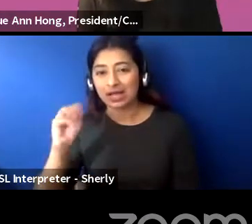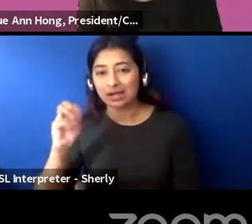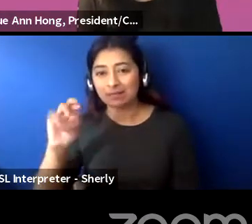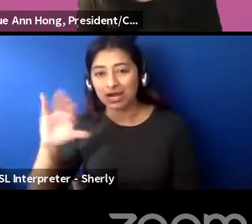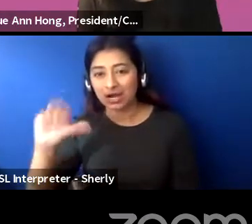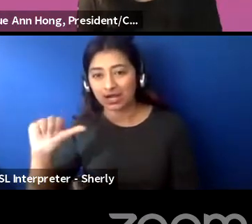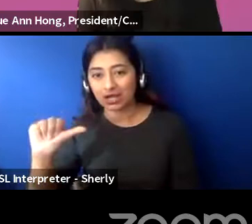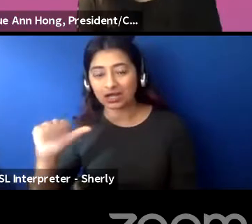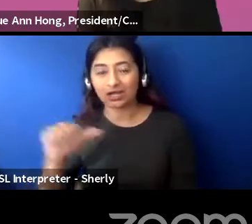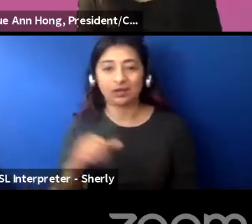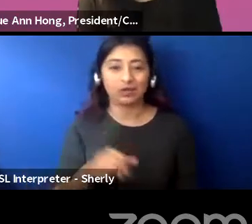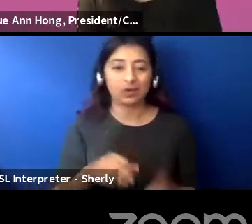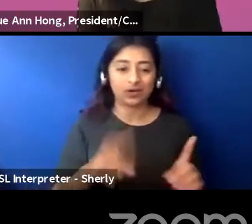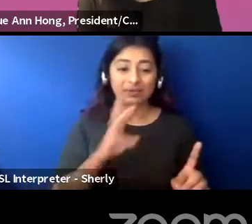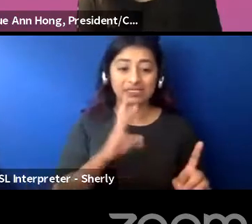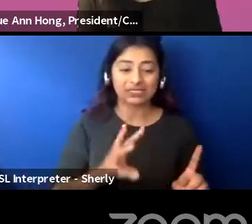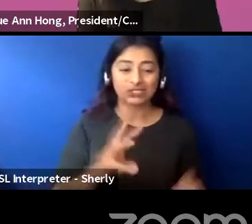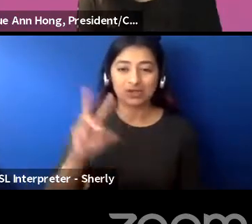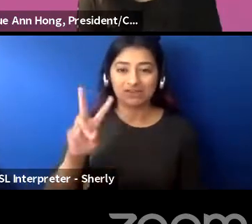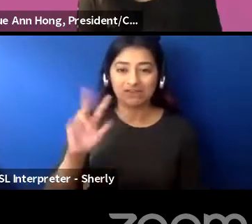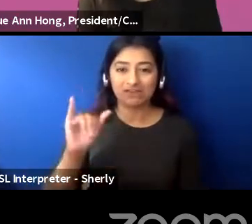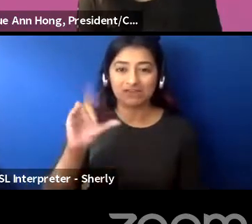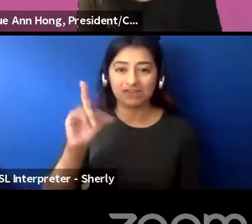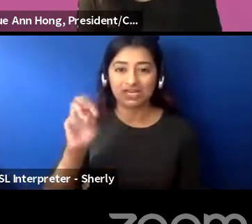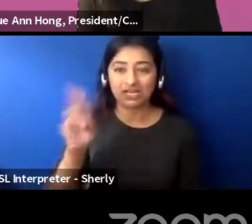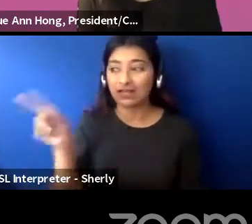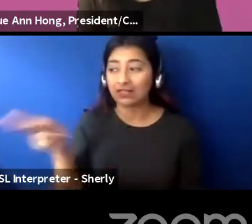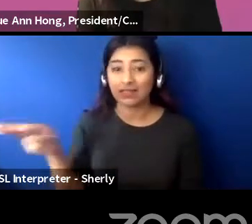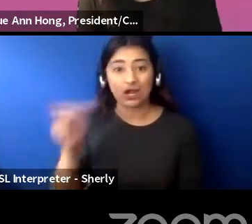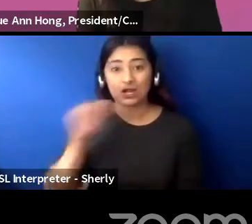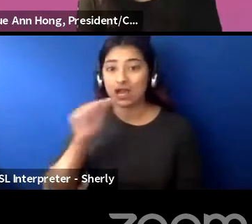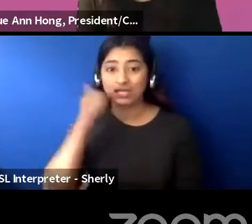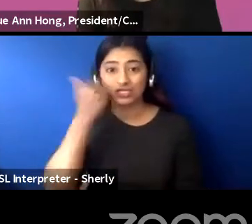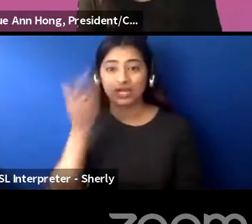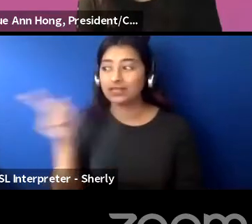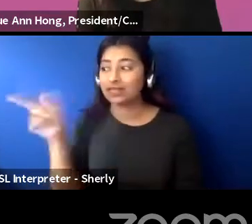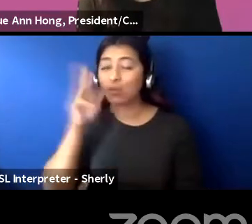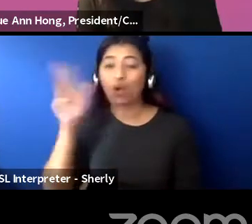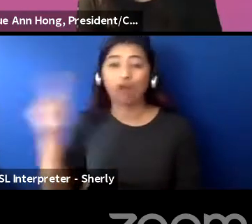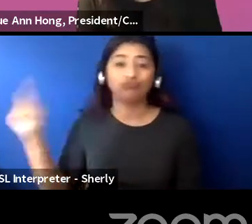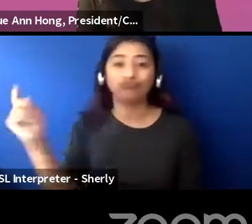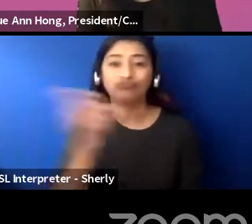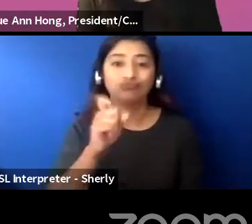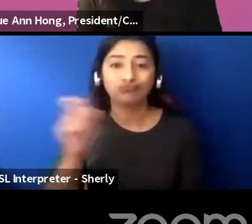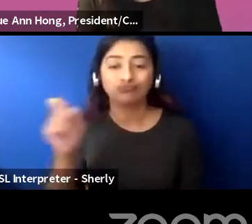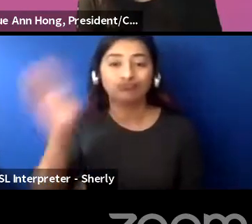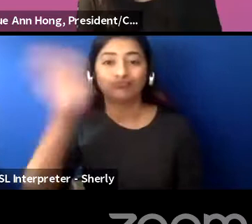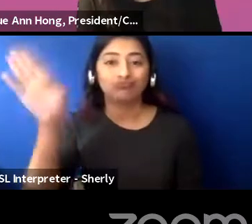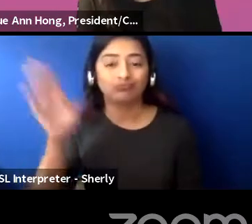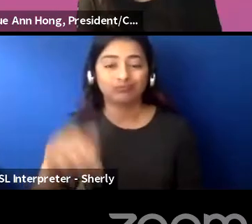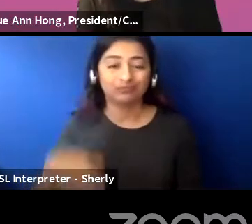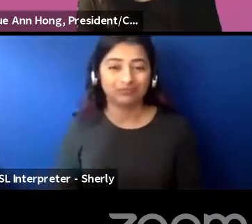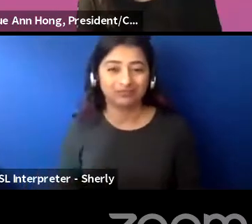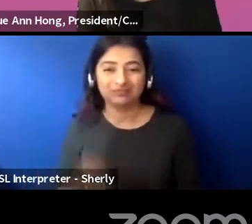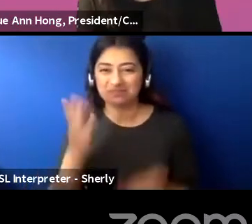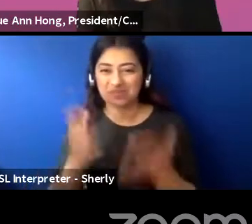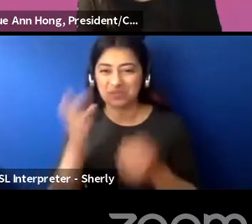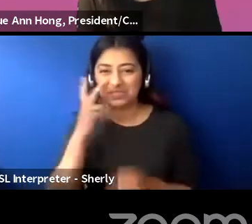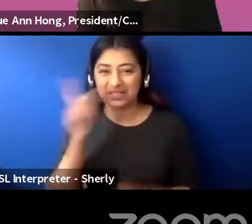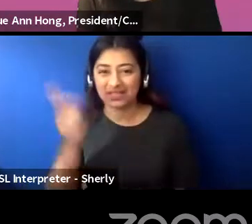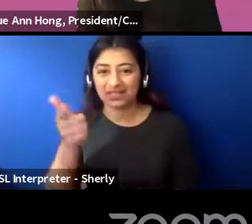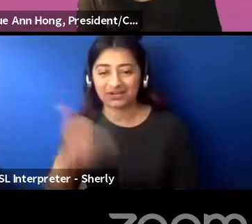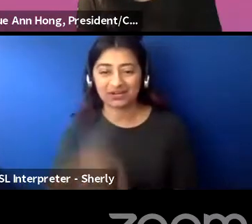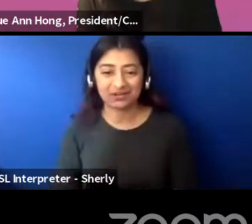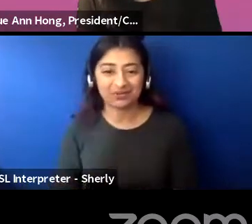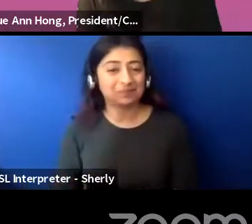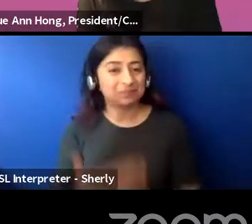Victor stopping in. They are not shy children, and they will introduce themselves. So you might see them later on. Thank you so much, Suan. And also just